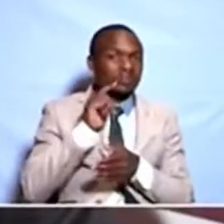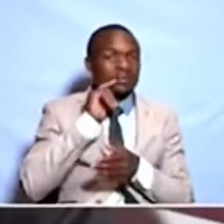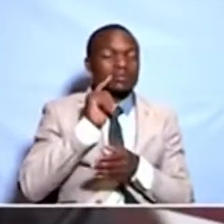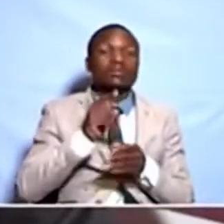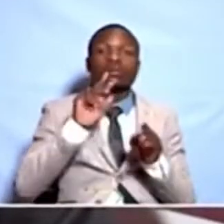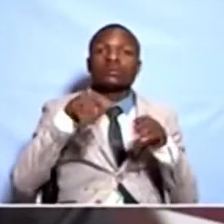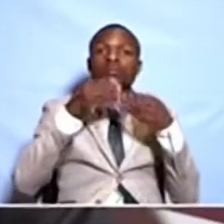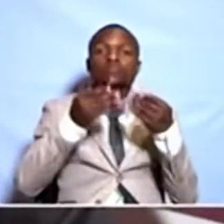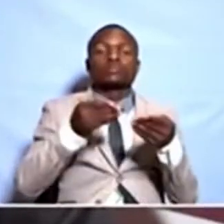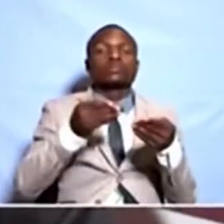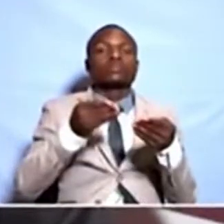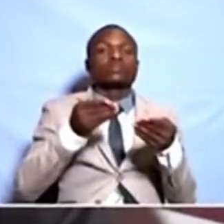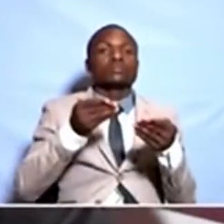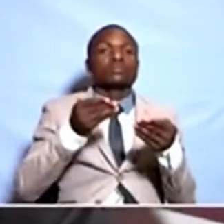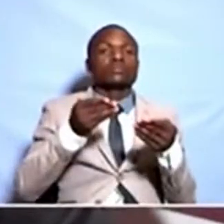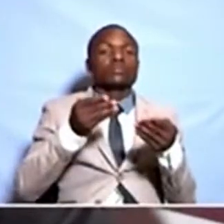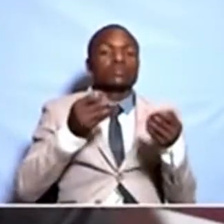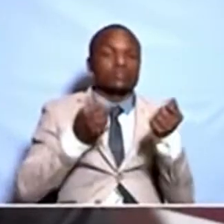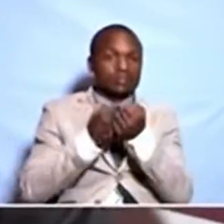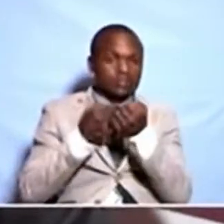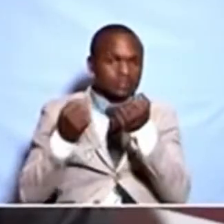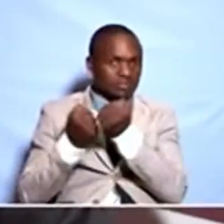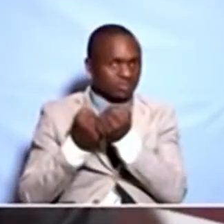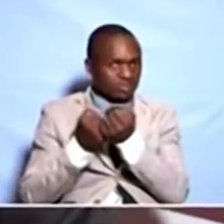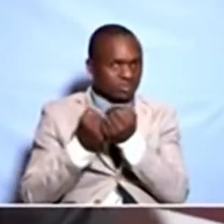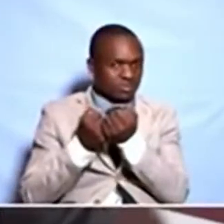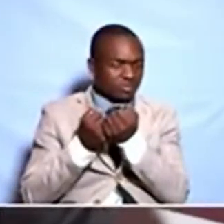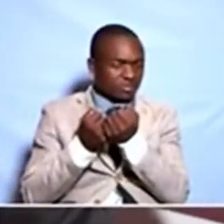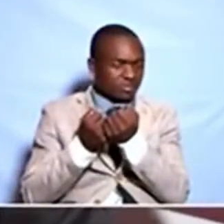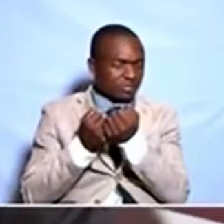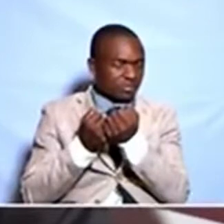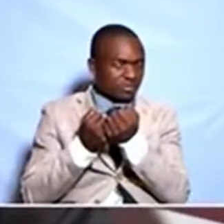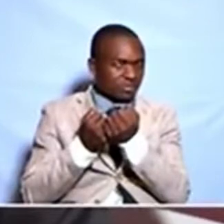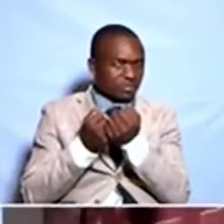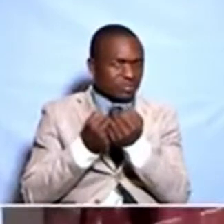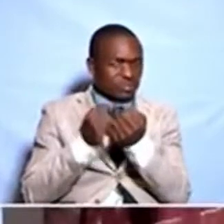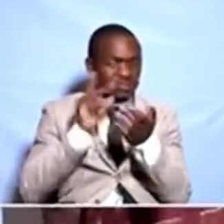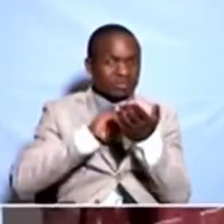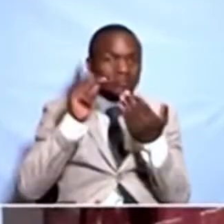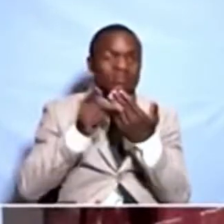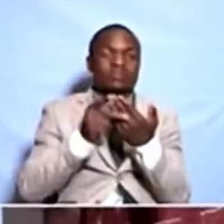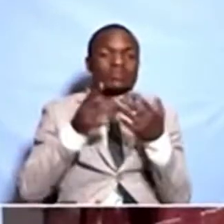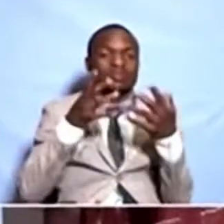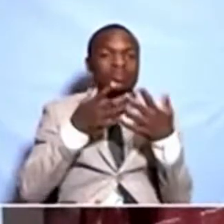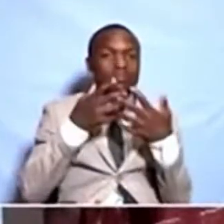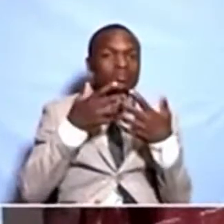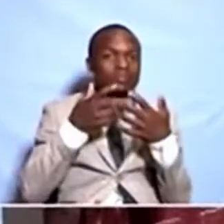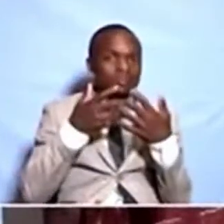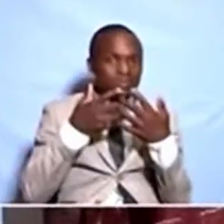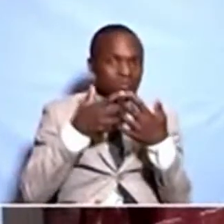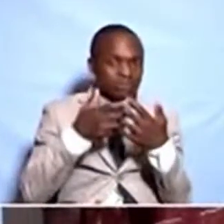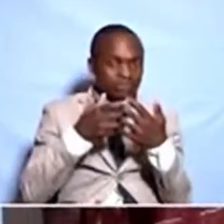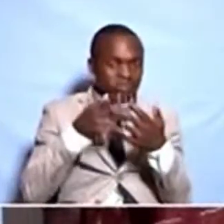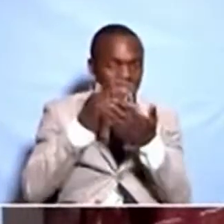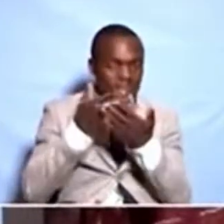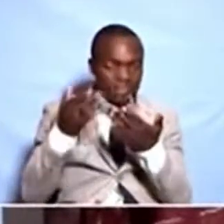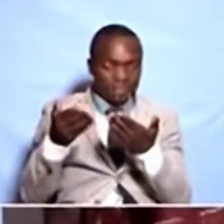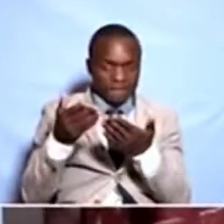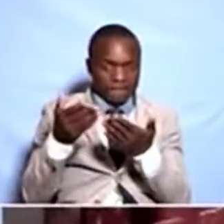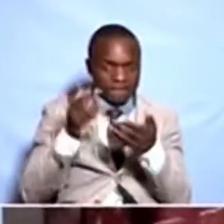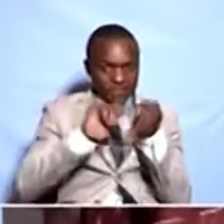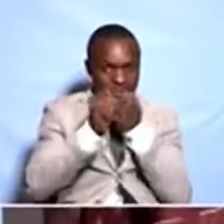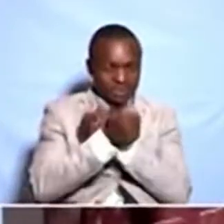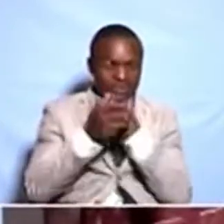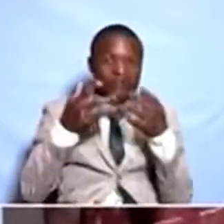provided him with the supporting document for that engine, to say, I changed the engine, I bought it with this engine, and I changed the